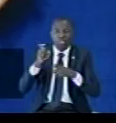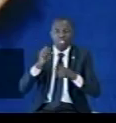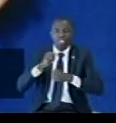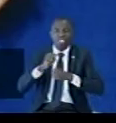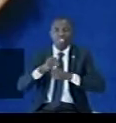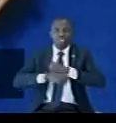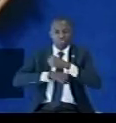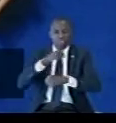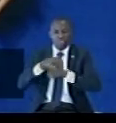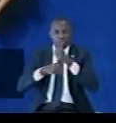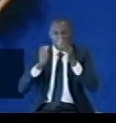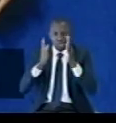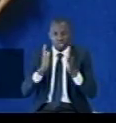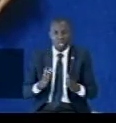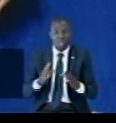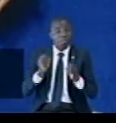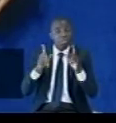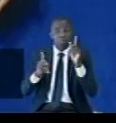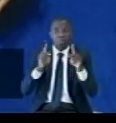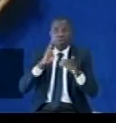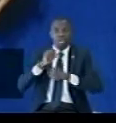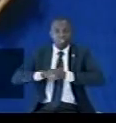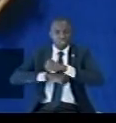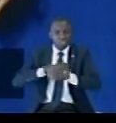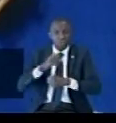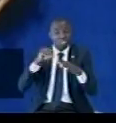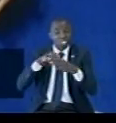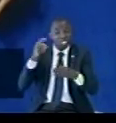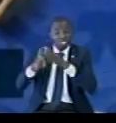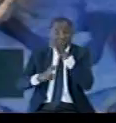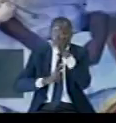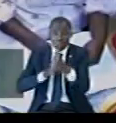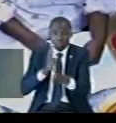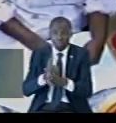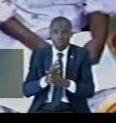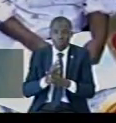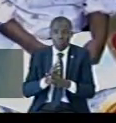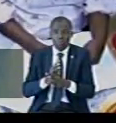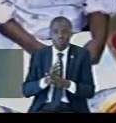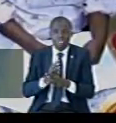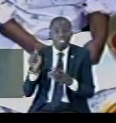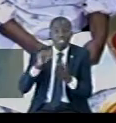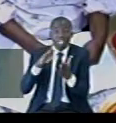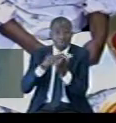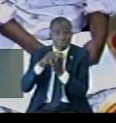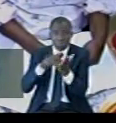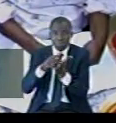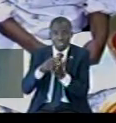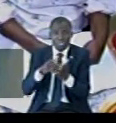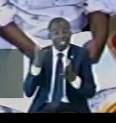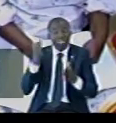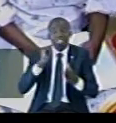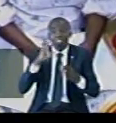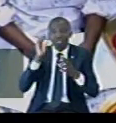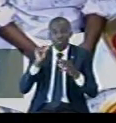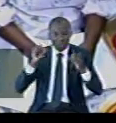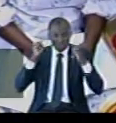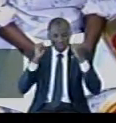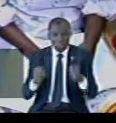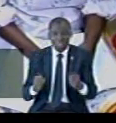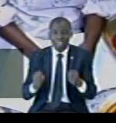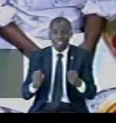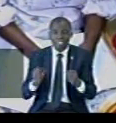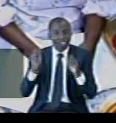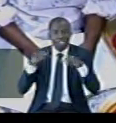sufferers. Many people are suffering in the world. They're weak, and there's no strength, and